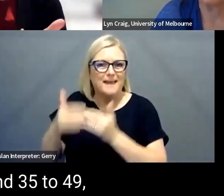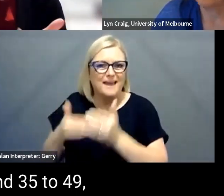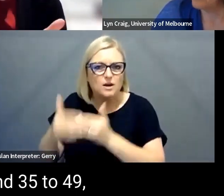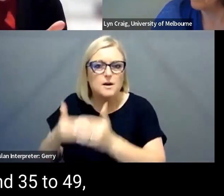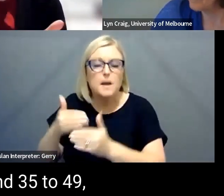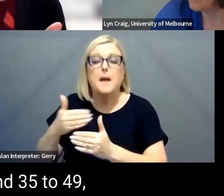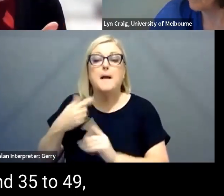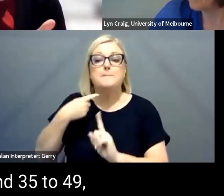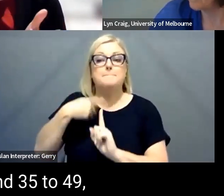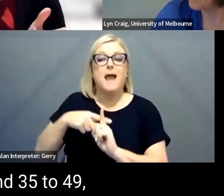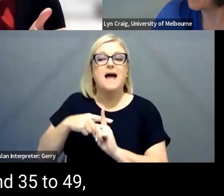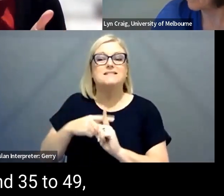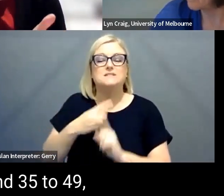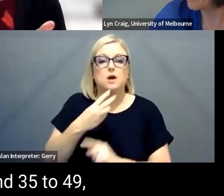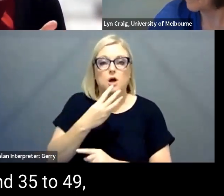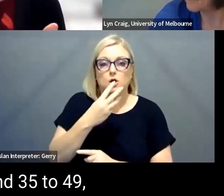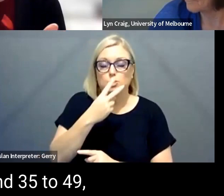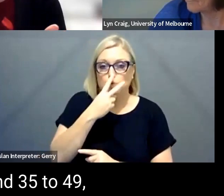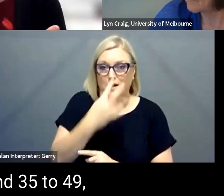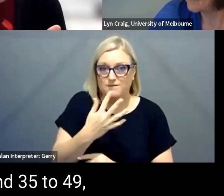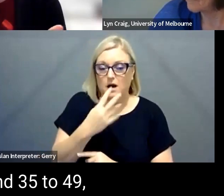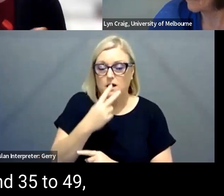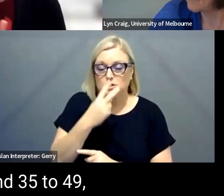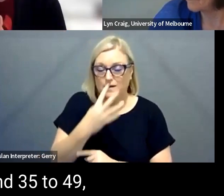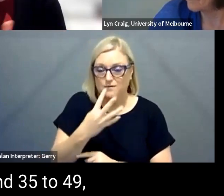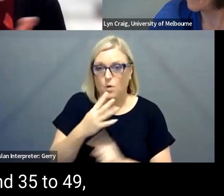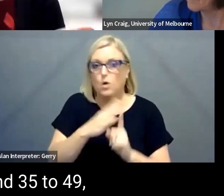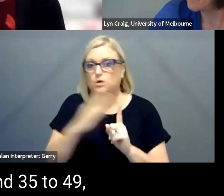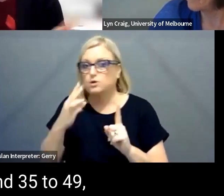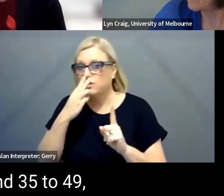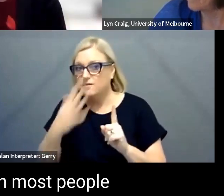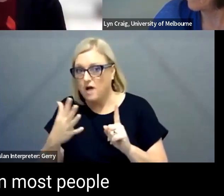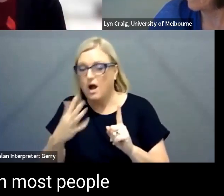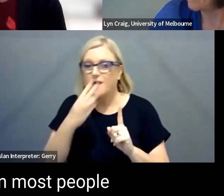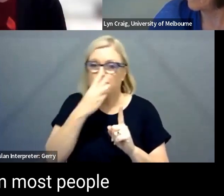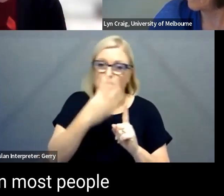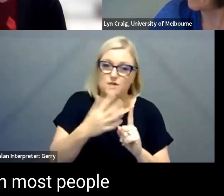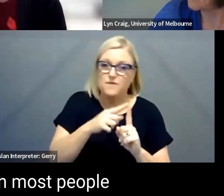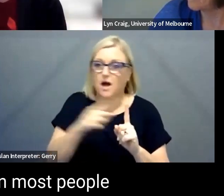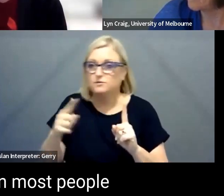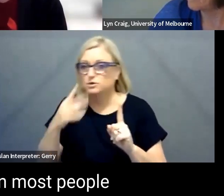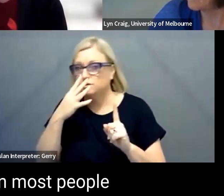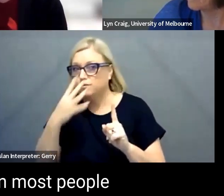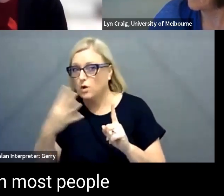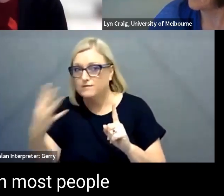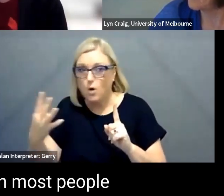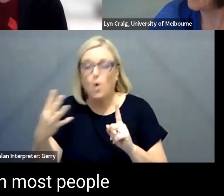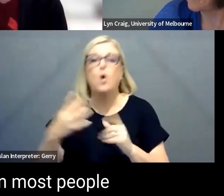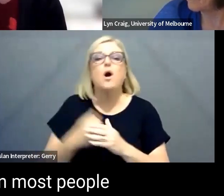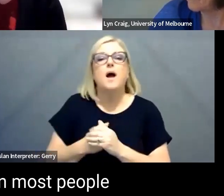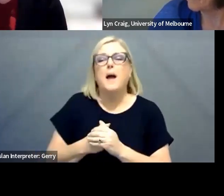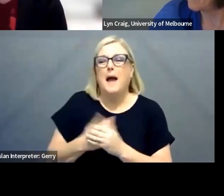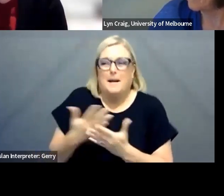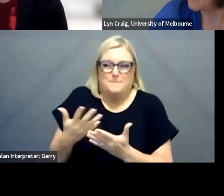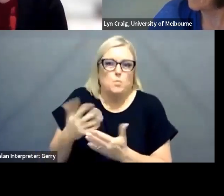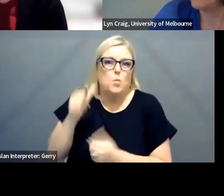sort of 25 to 34 and 35 to 49, which is probably not surprising given that's when most people have dependents at home.